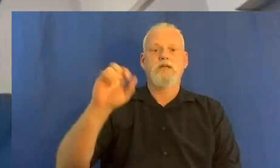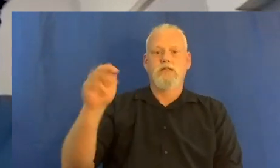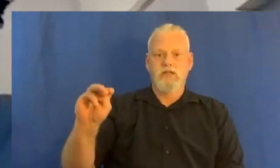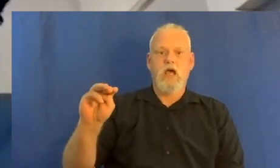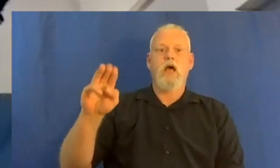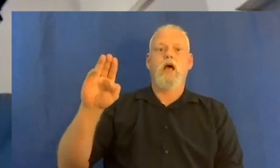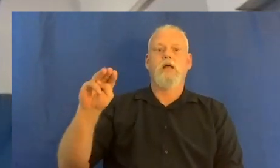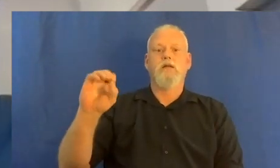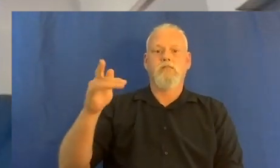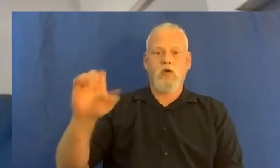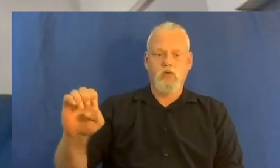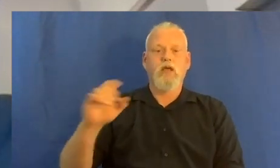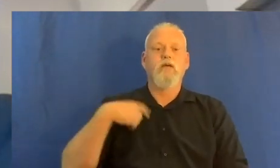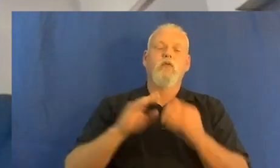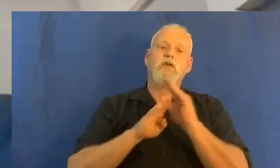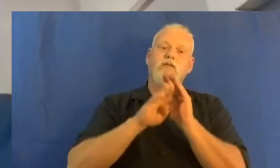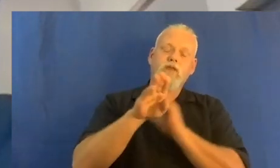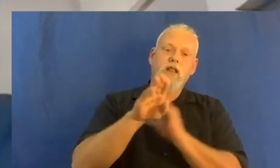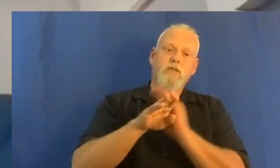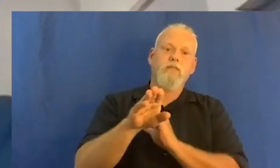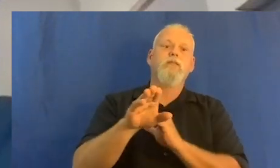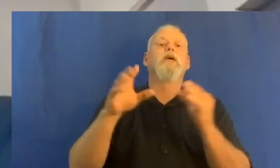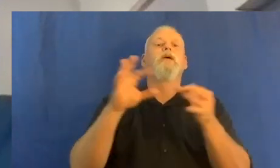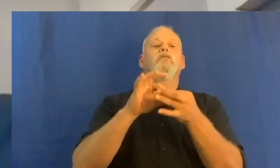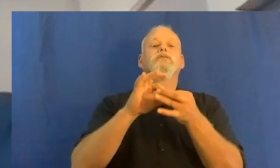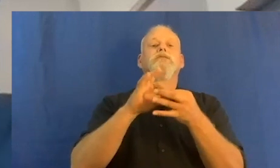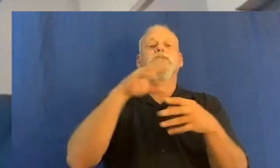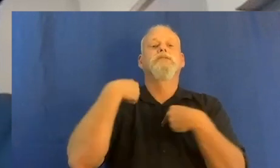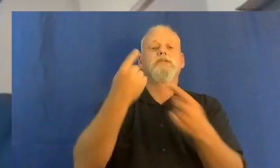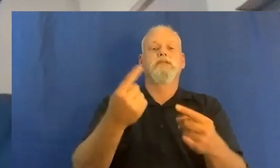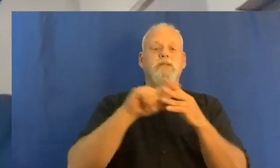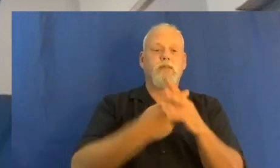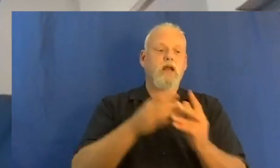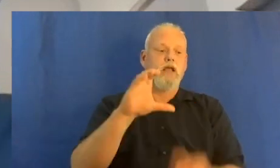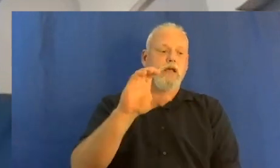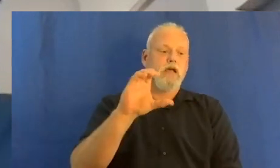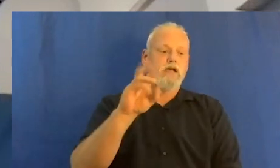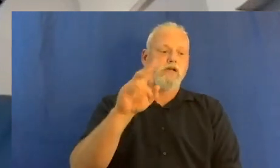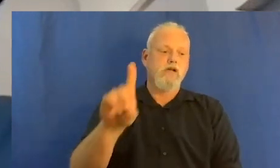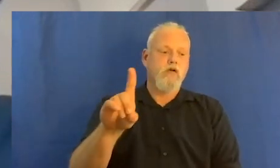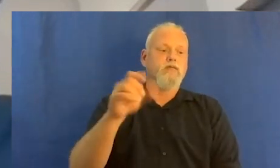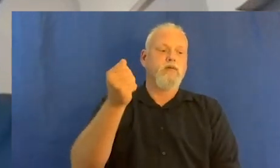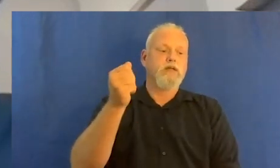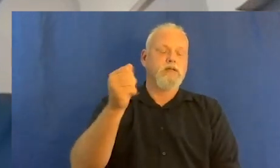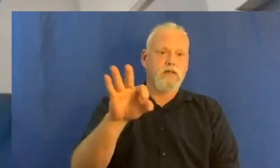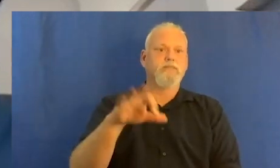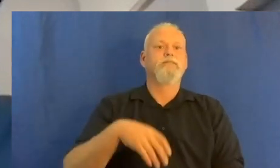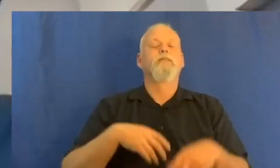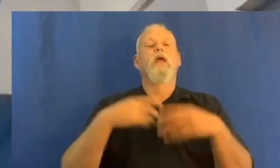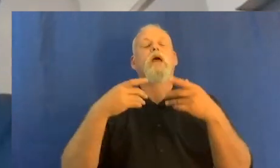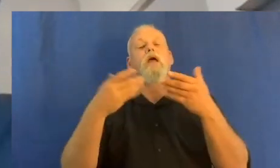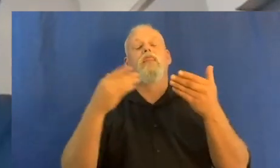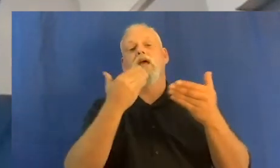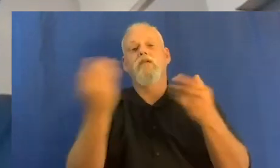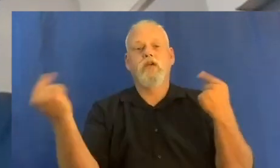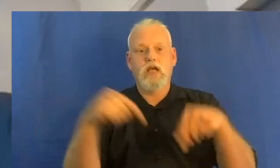us about building resilience in our communities since the onset of COVID-19. We really appreciate you all being here and elevating your experiences and that